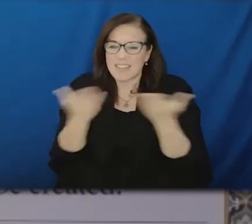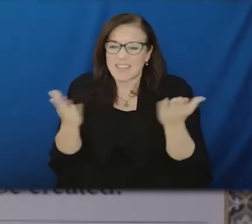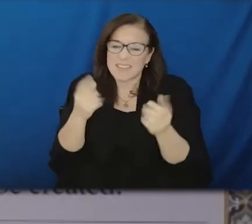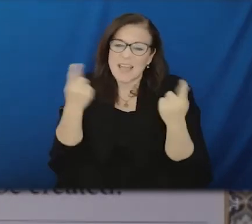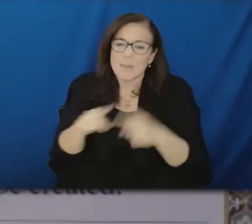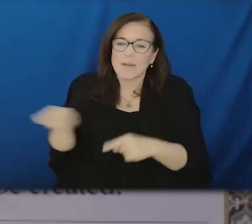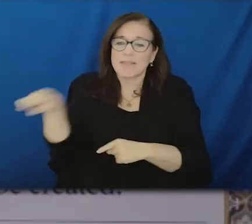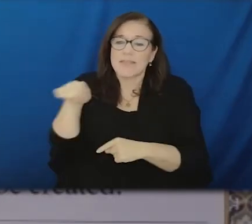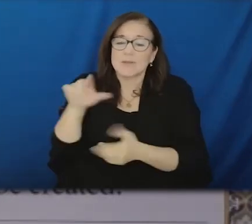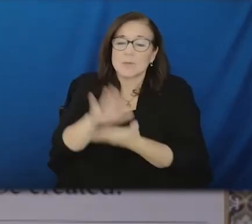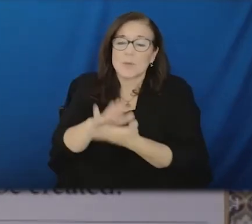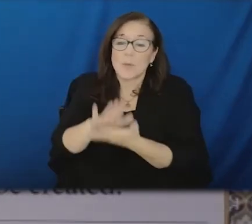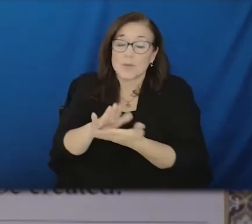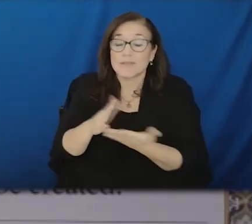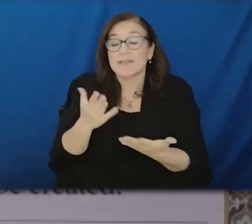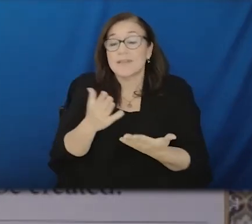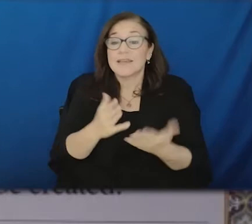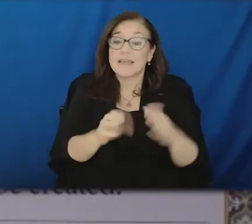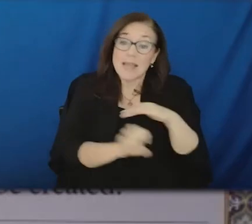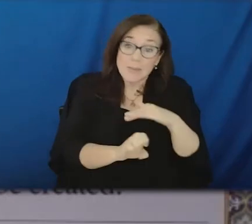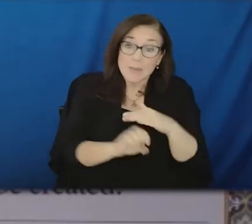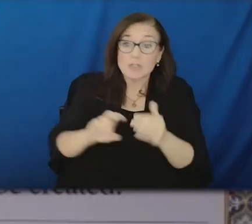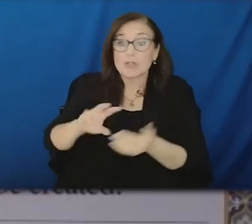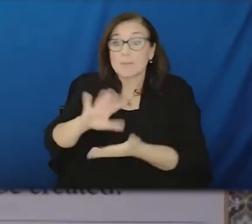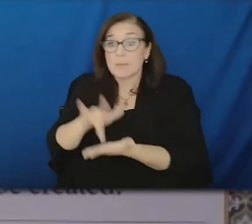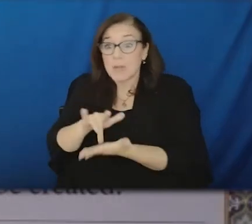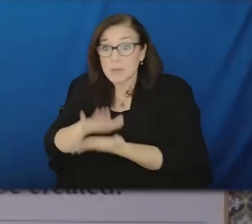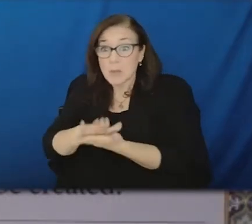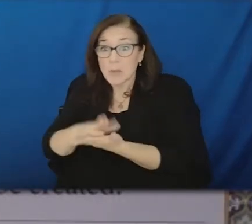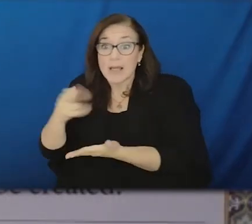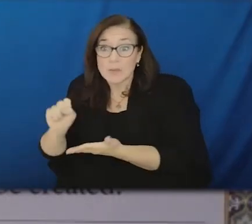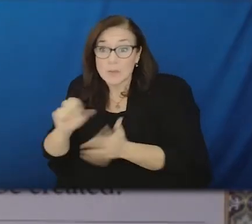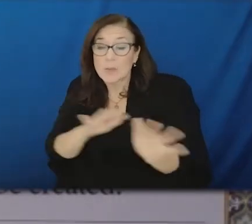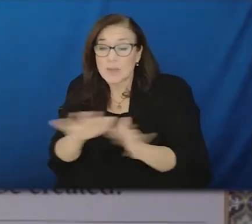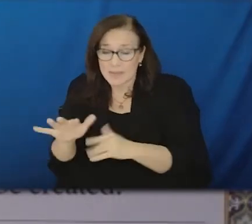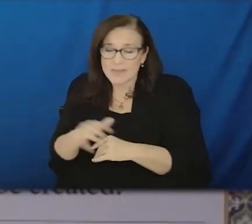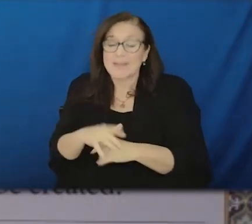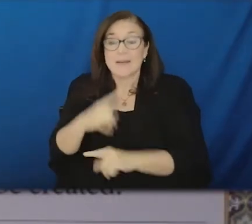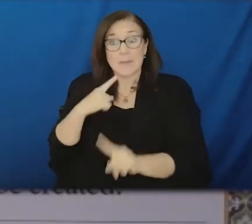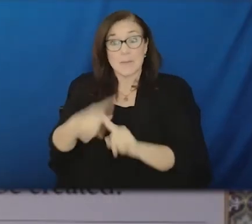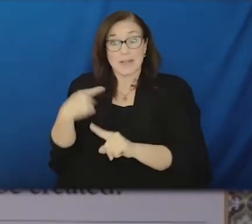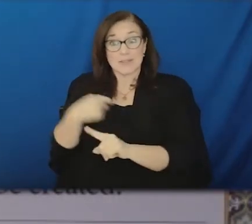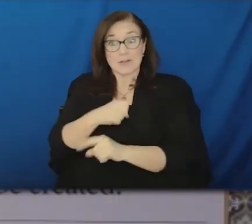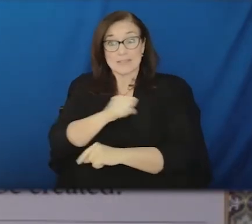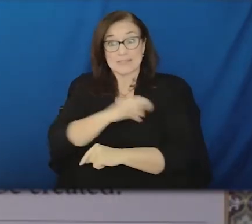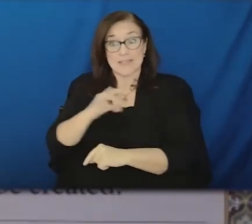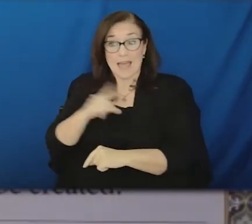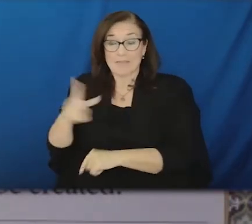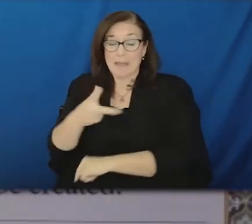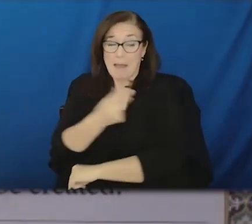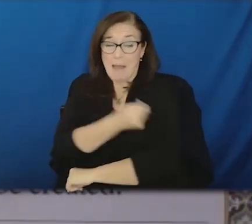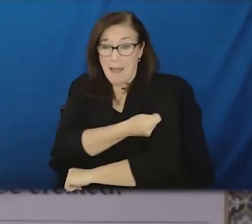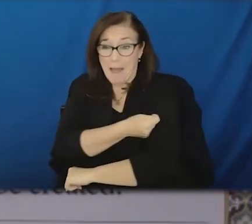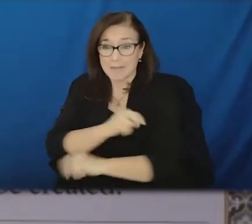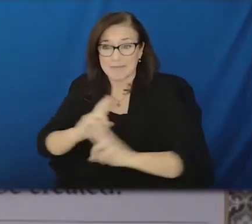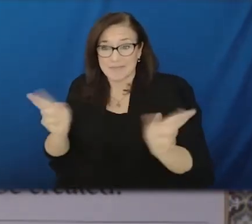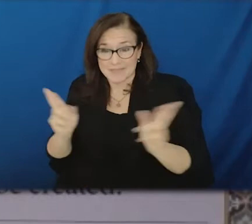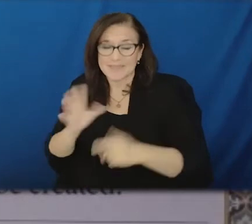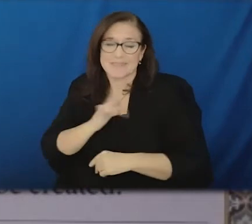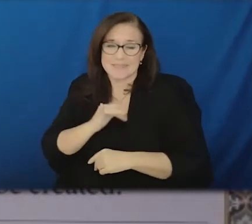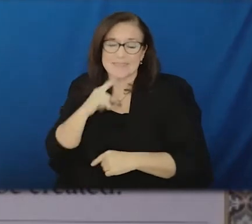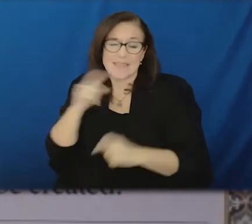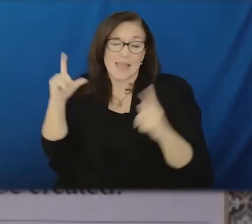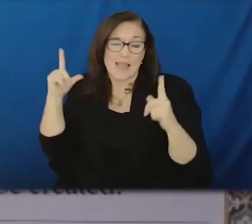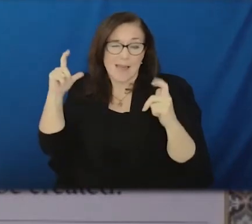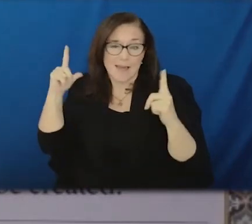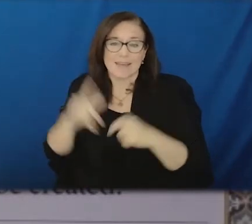secondary, and as our staff are so grateful and happy to get vaccinated. And I want to ask Ms.